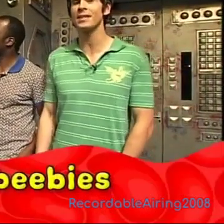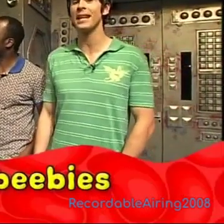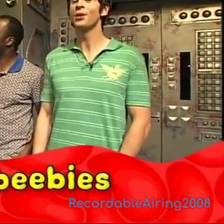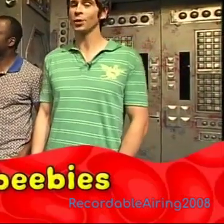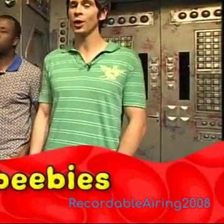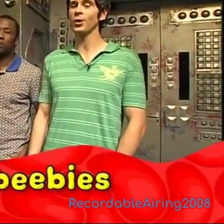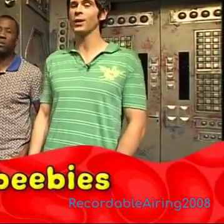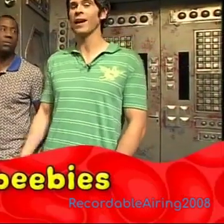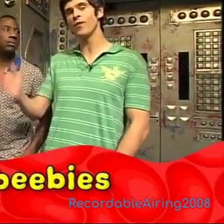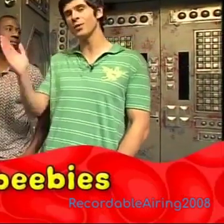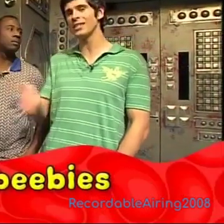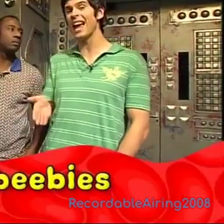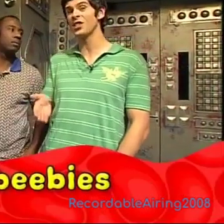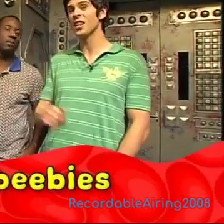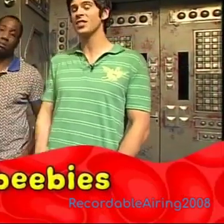is